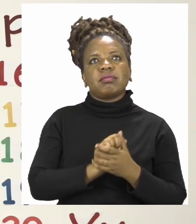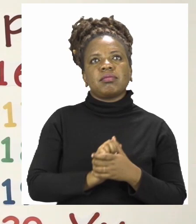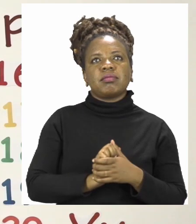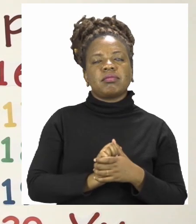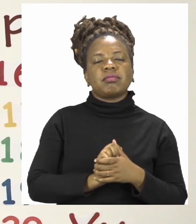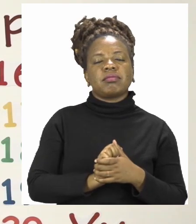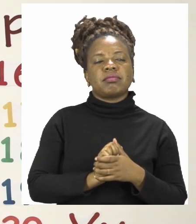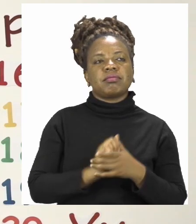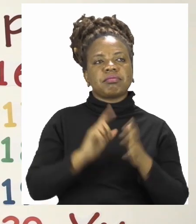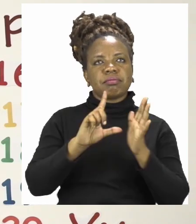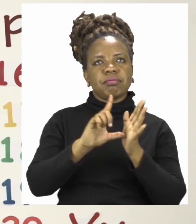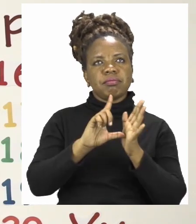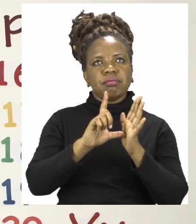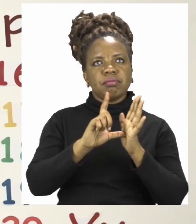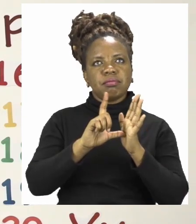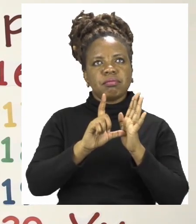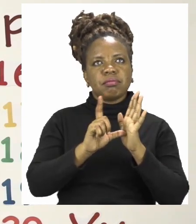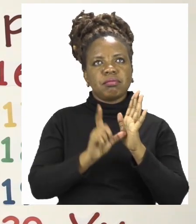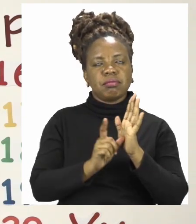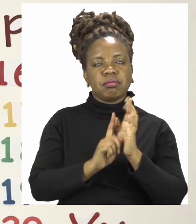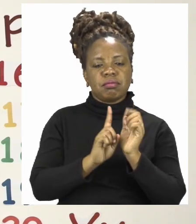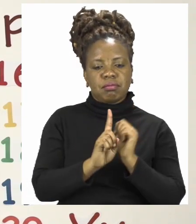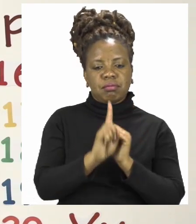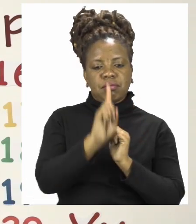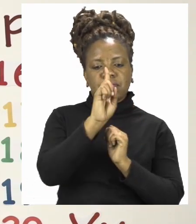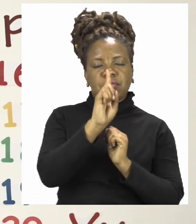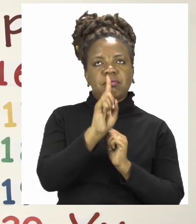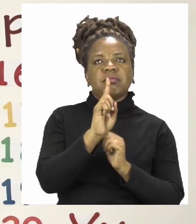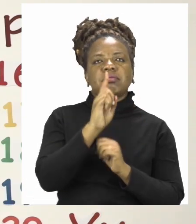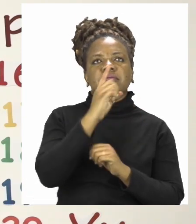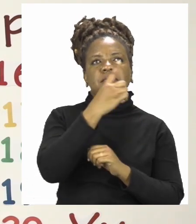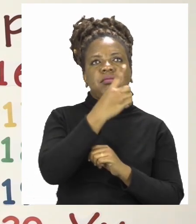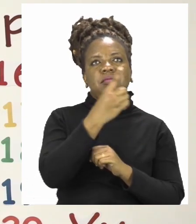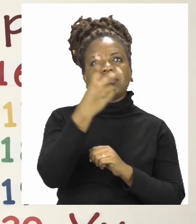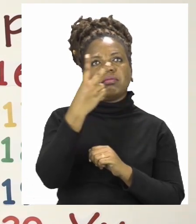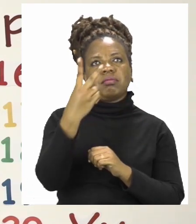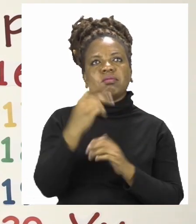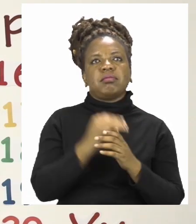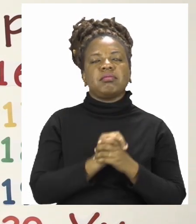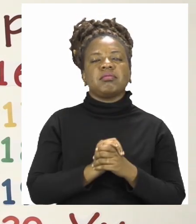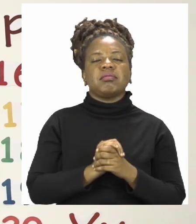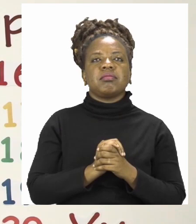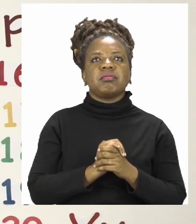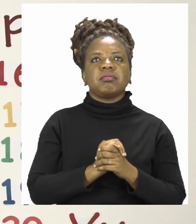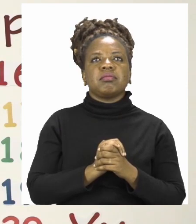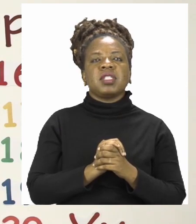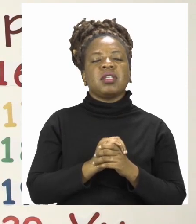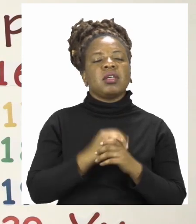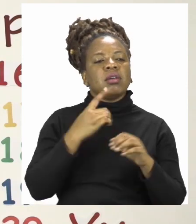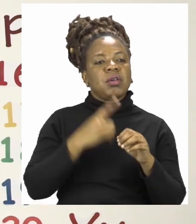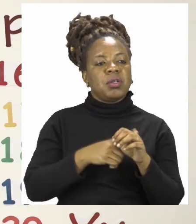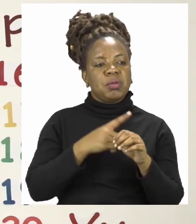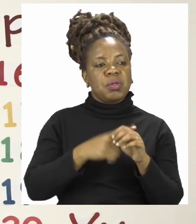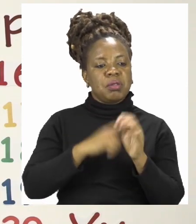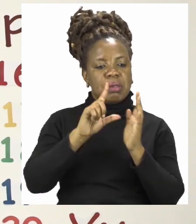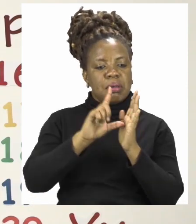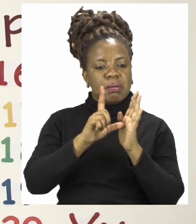is pointing to 12 right now, and every time the minute hand points to 12, we say it